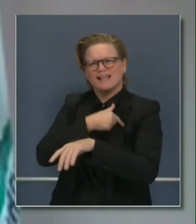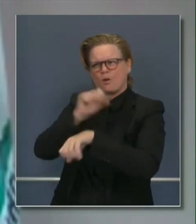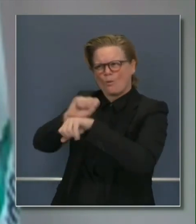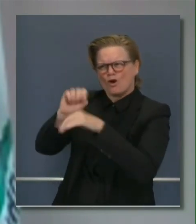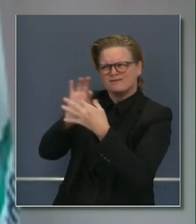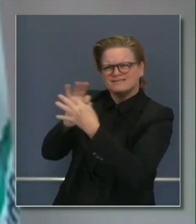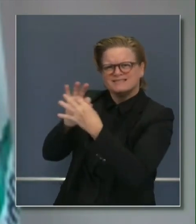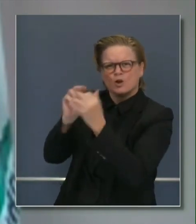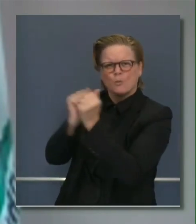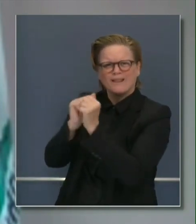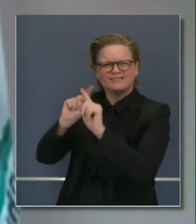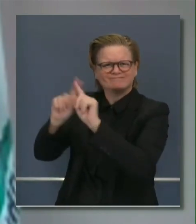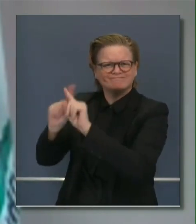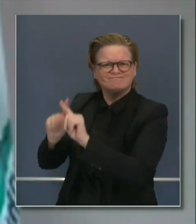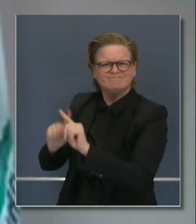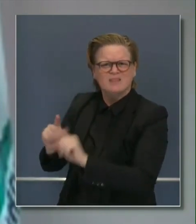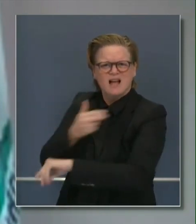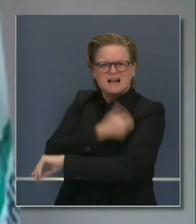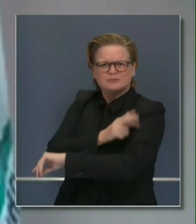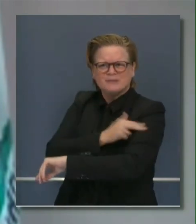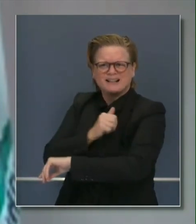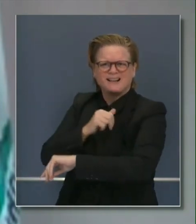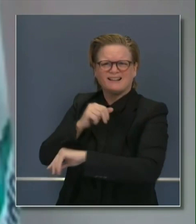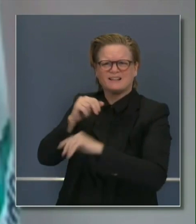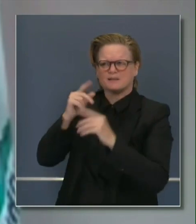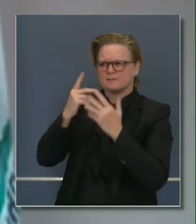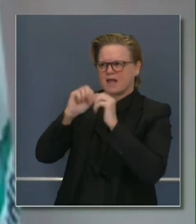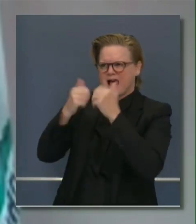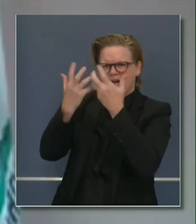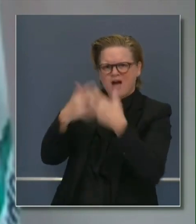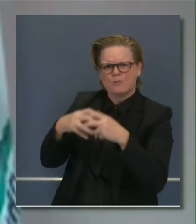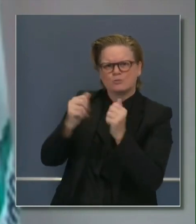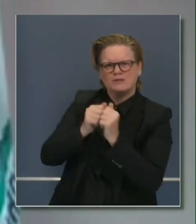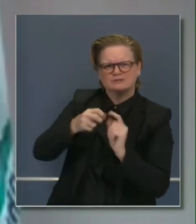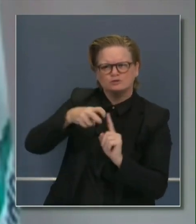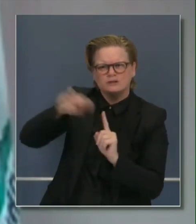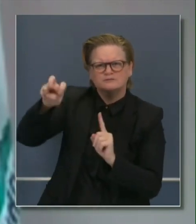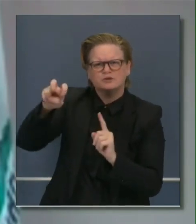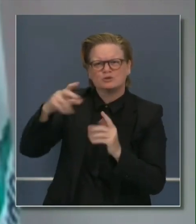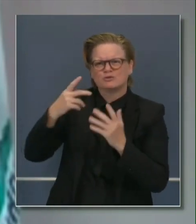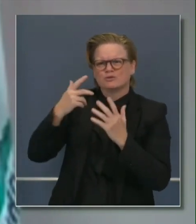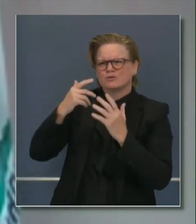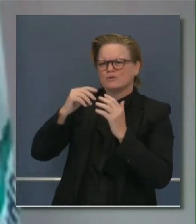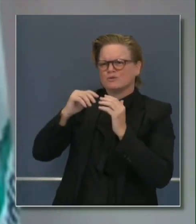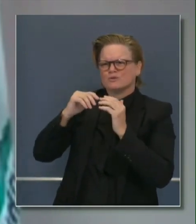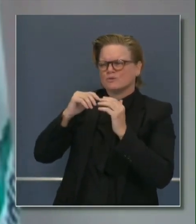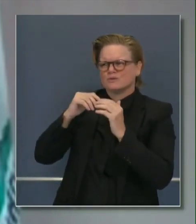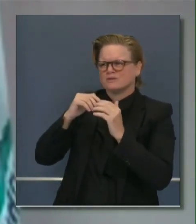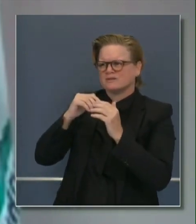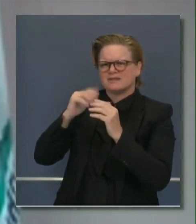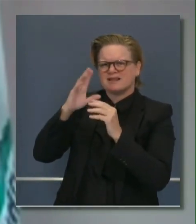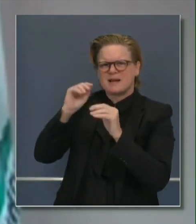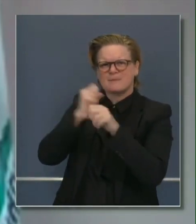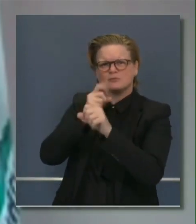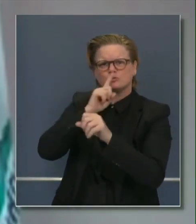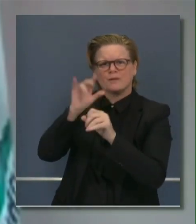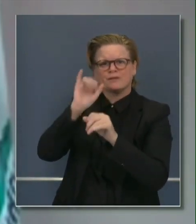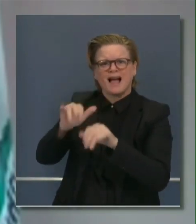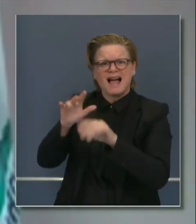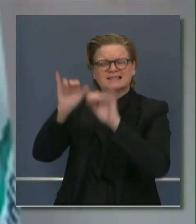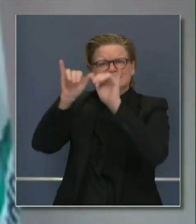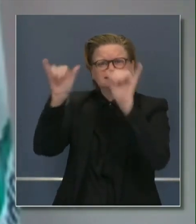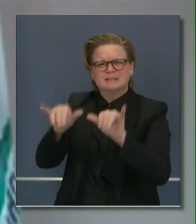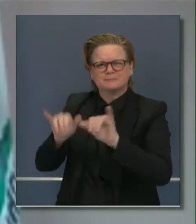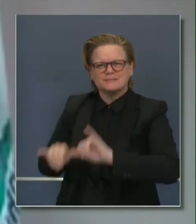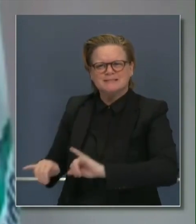with patient transfer challenges, and we will lean on those same systems to make sure Californians get the care they need